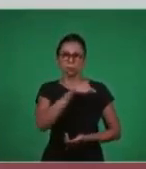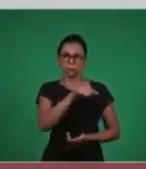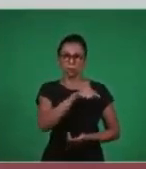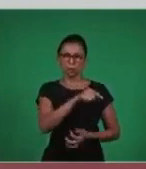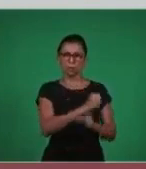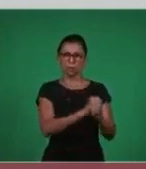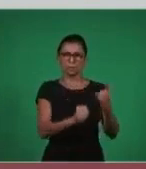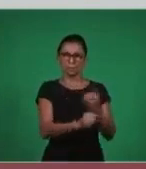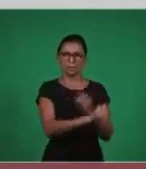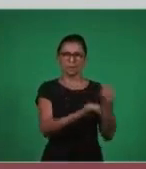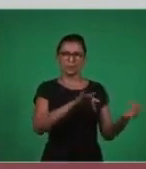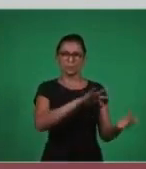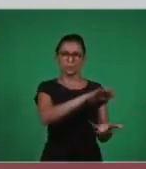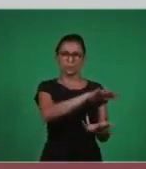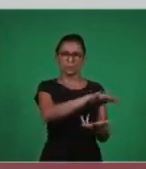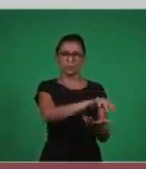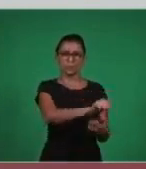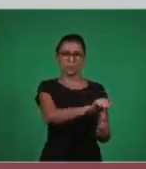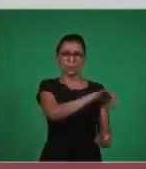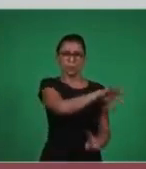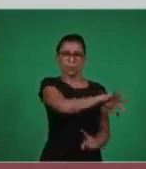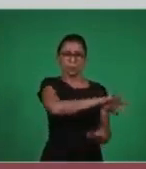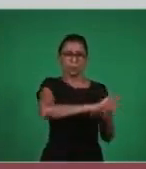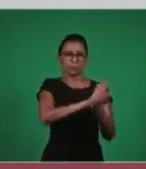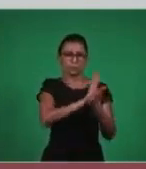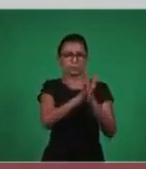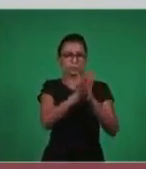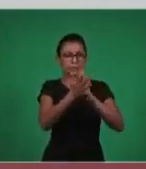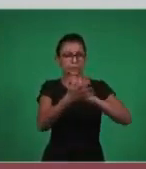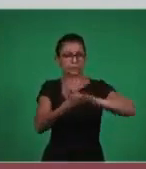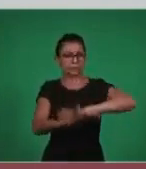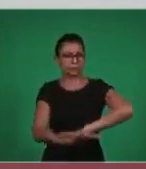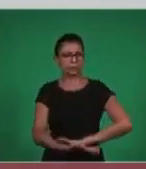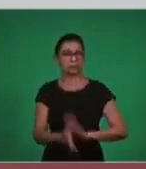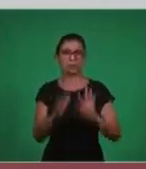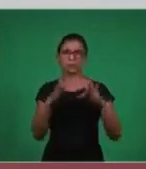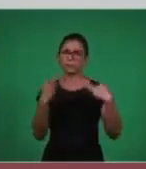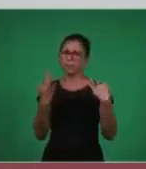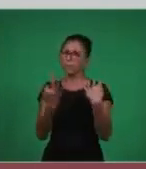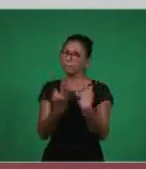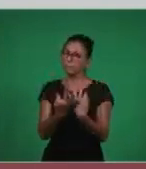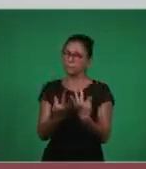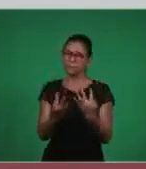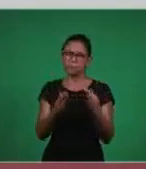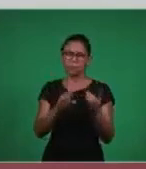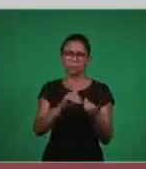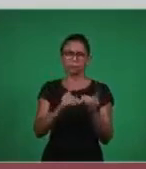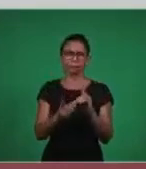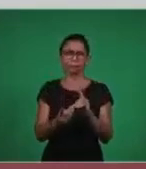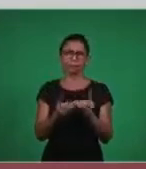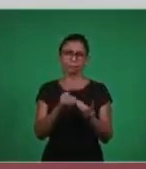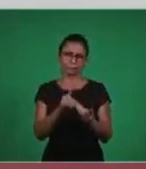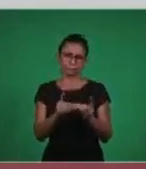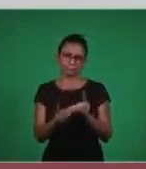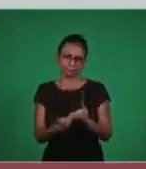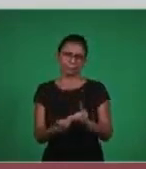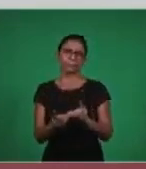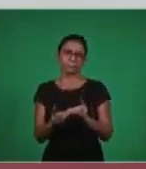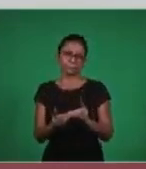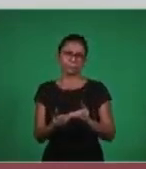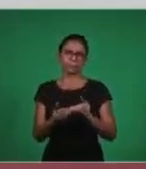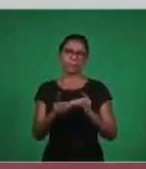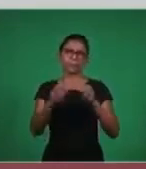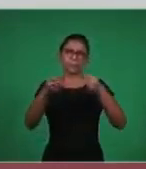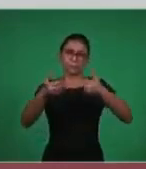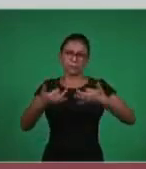Everything that was, every good deed. Because in fact, there is an inversion of all the values, without exception. Here